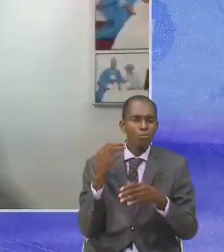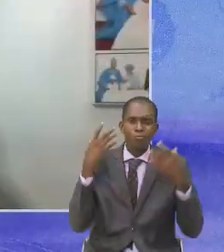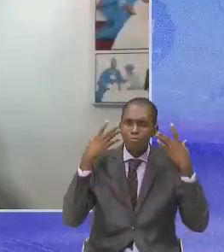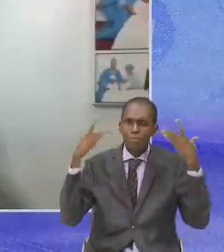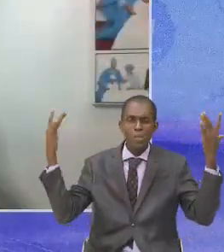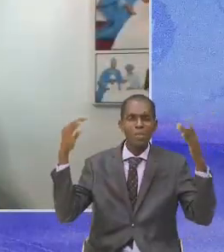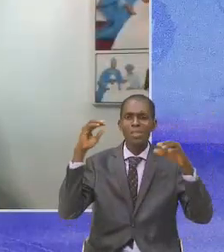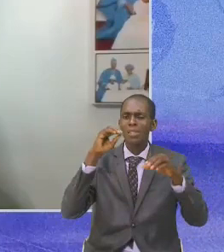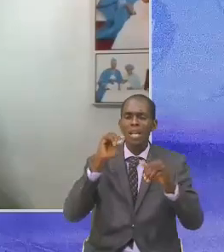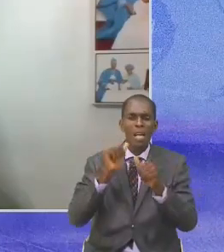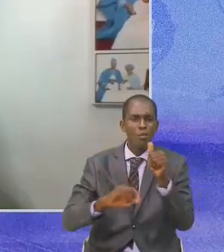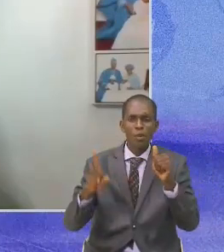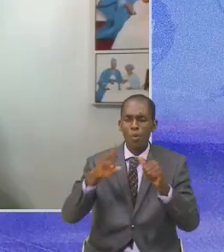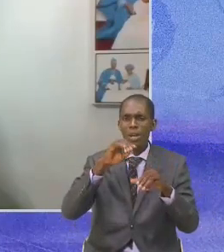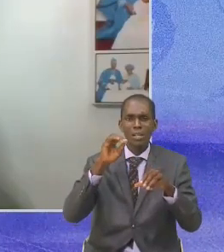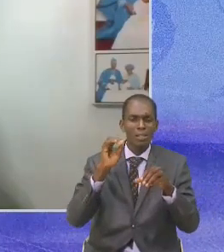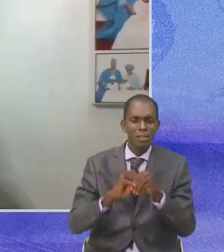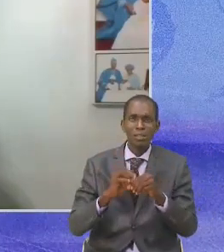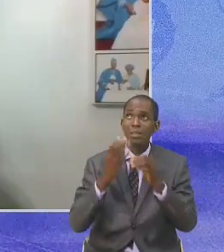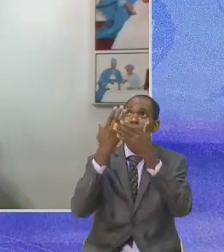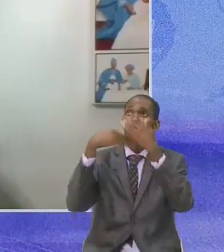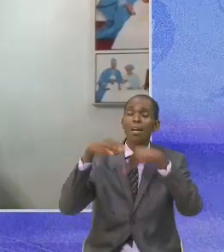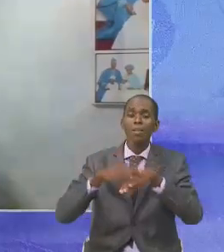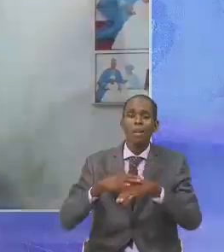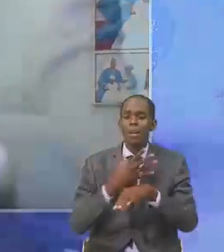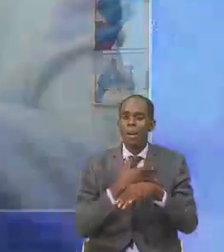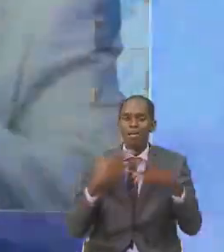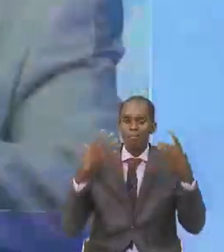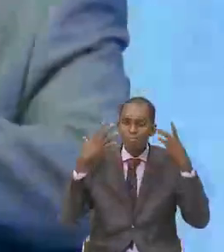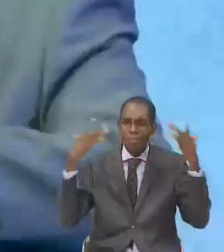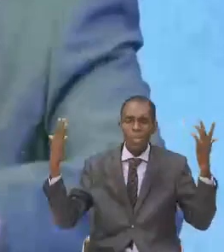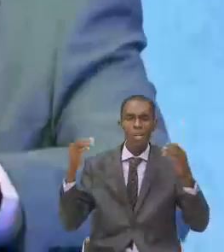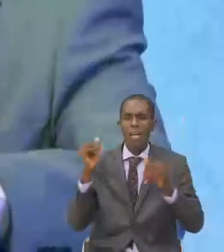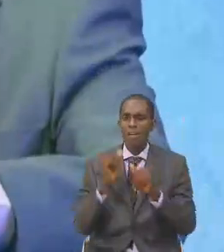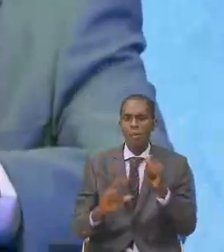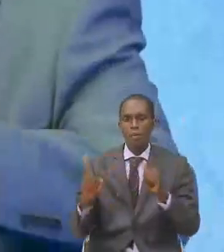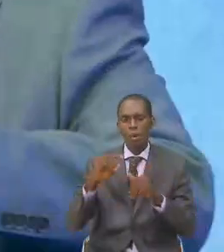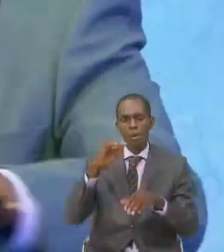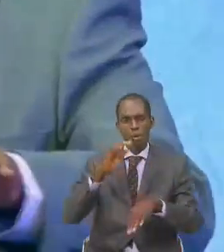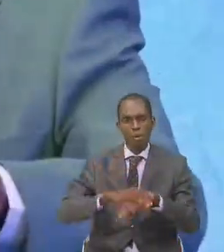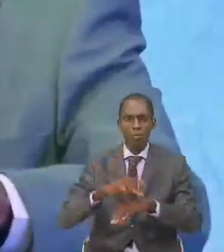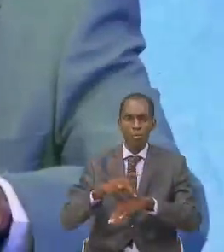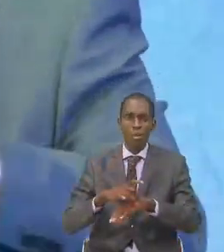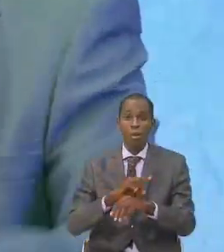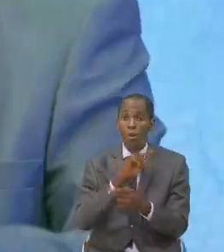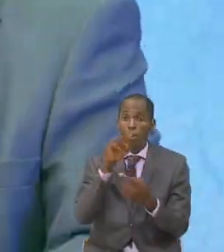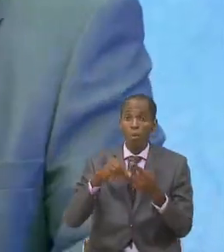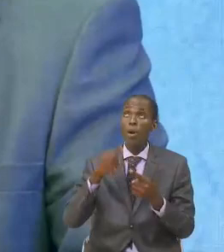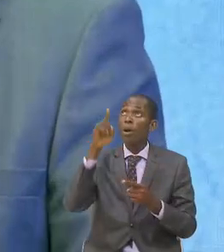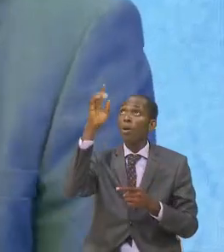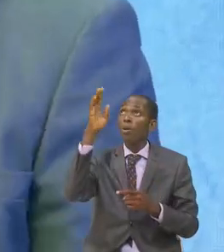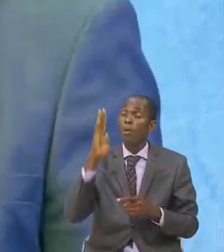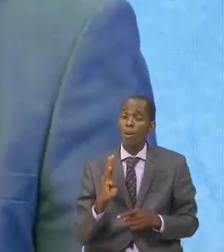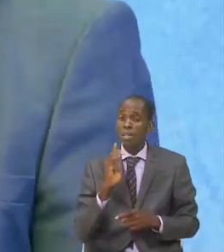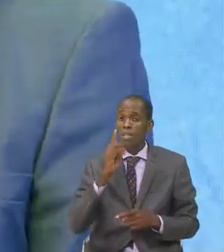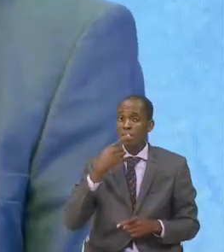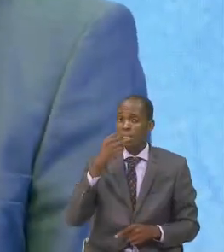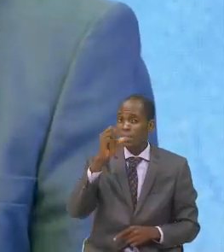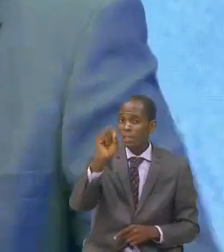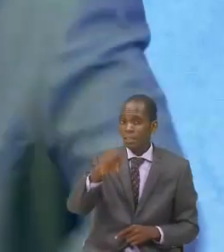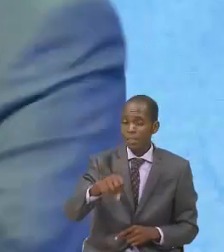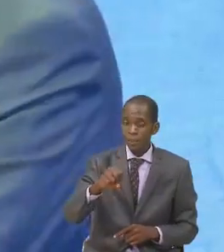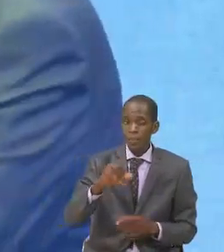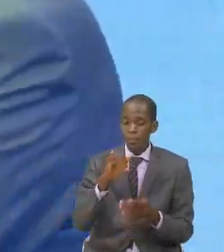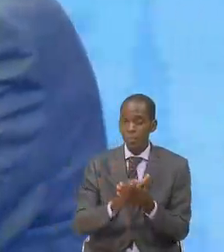yes rings all over in heaven and rings and sounds all over on